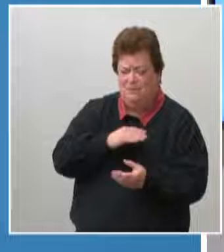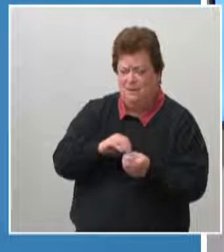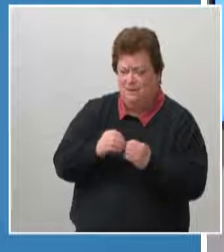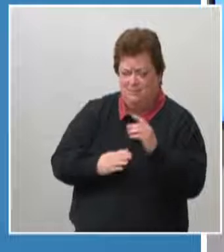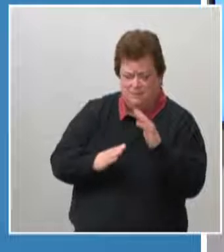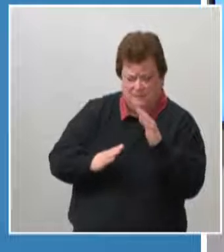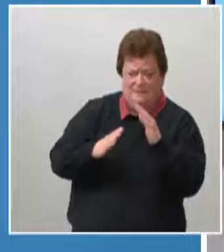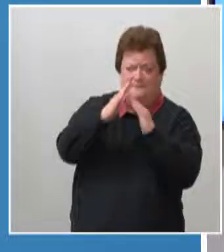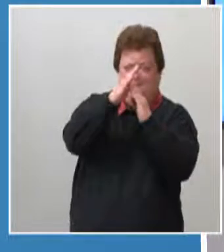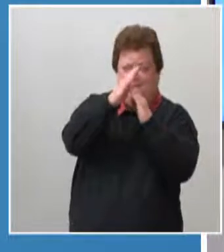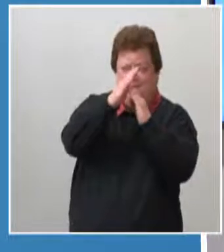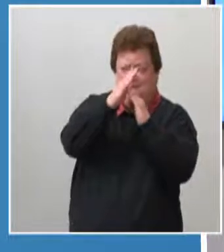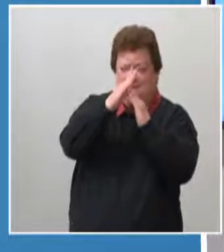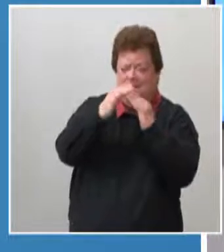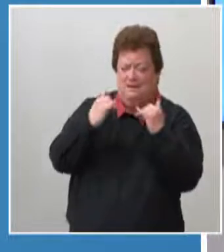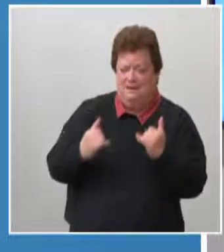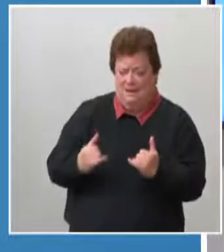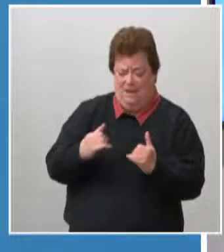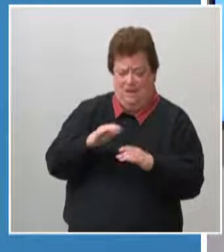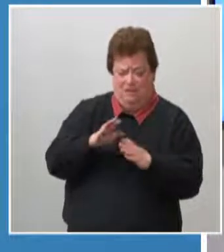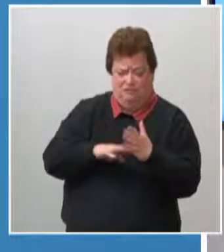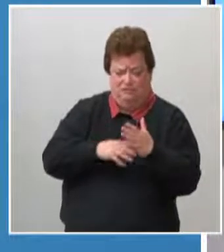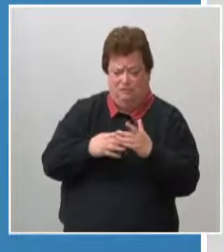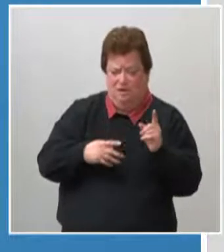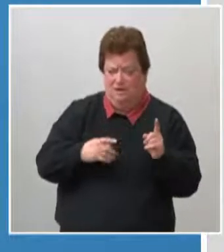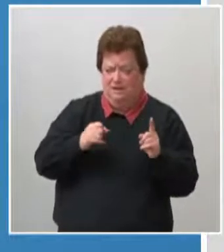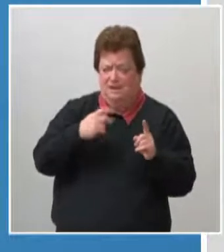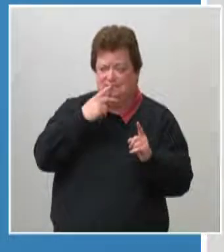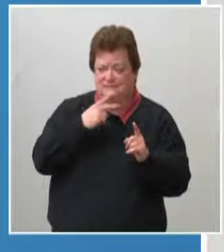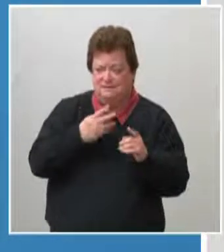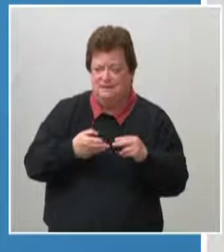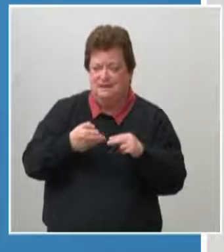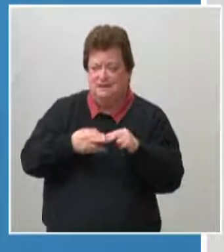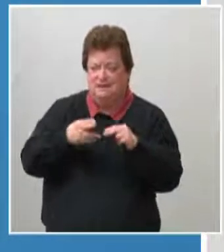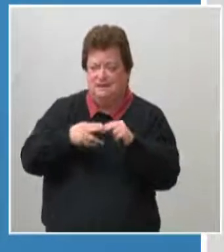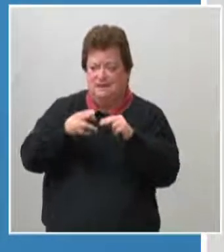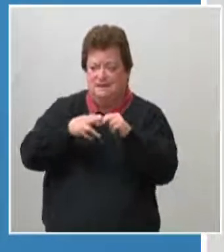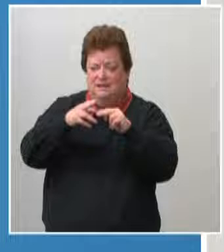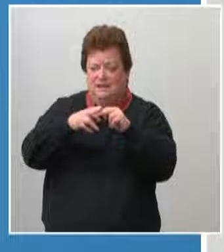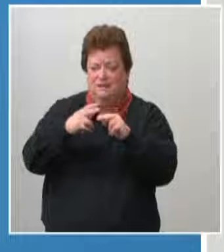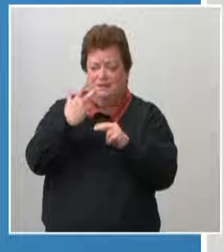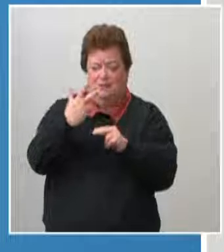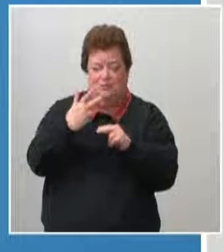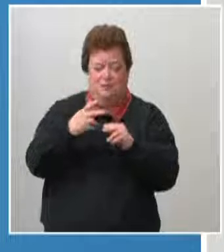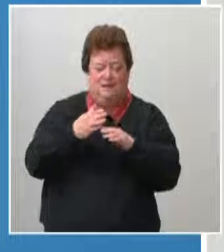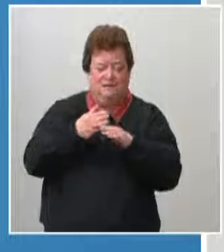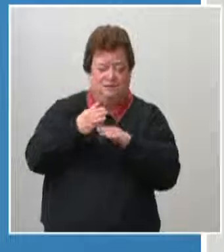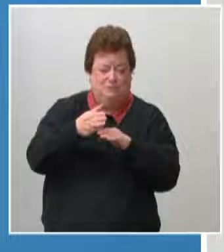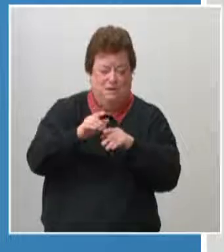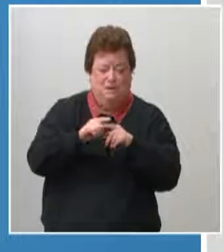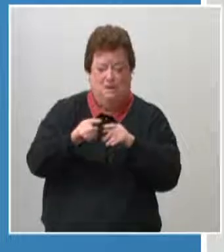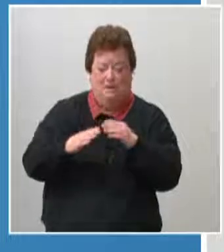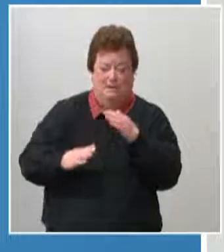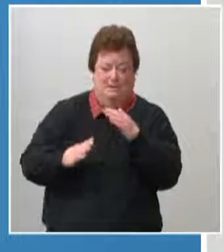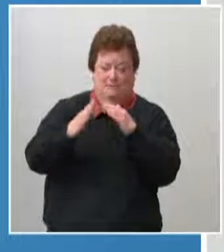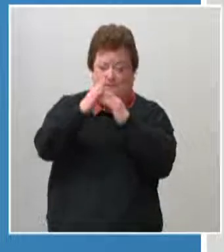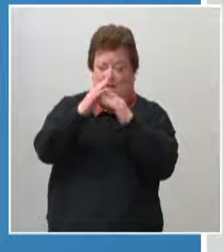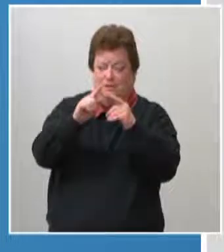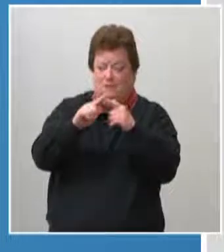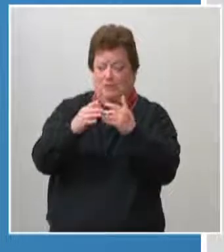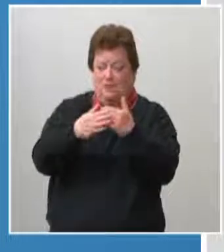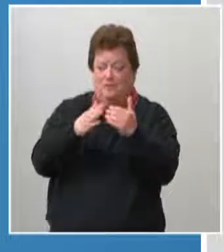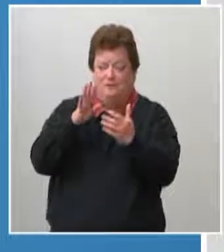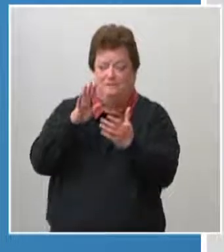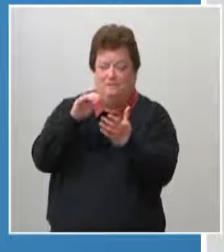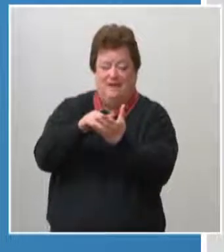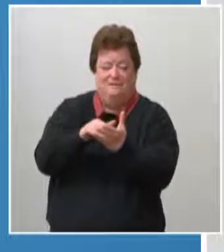peaked. On this chart, we can see cases going up for 3 straight weeks, peaking near 5,000 cases a week for